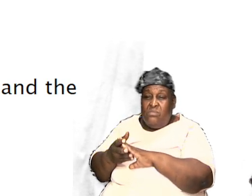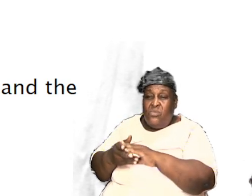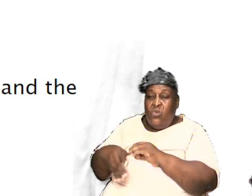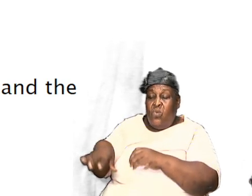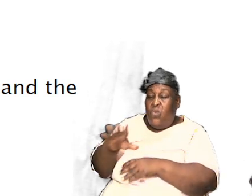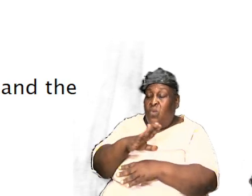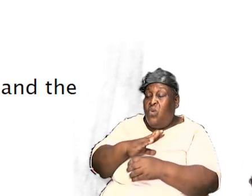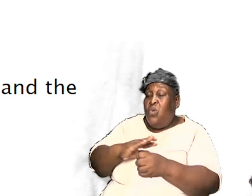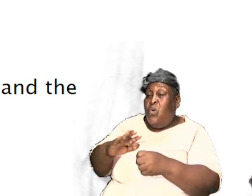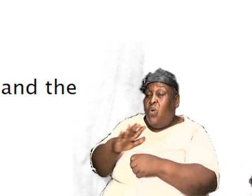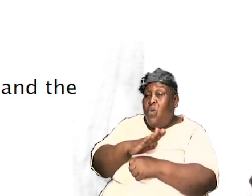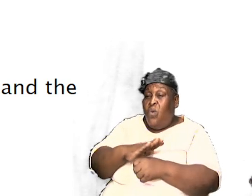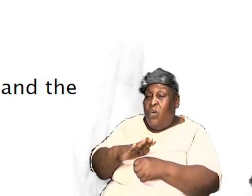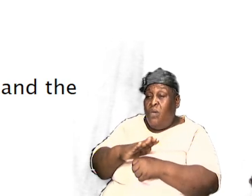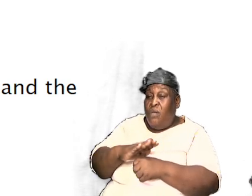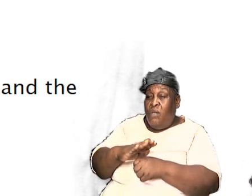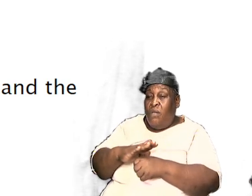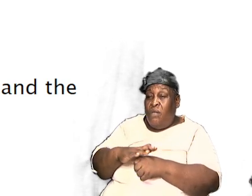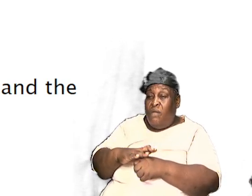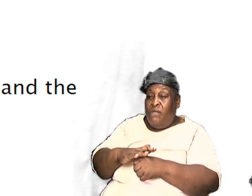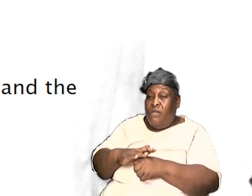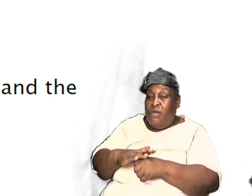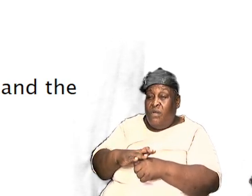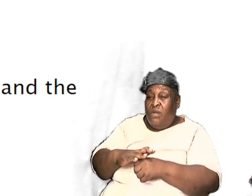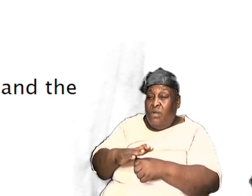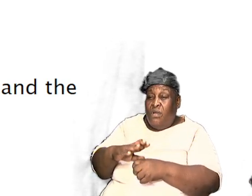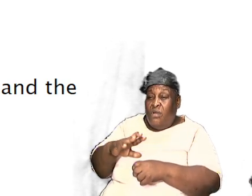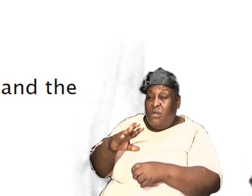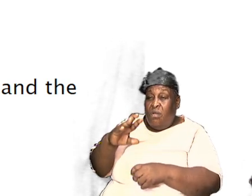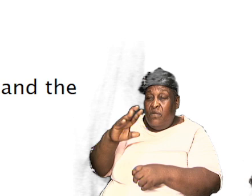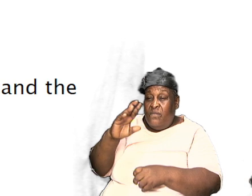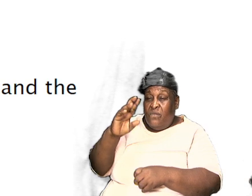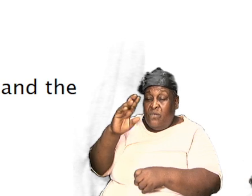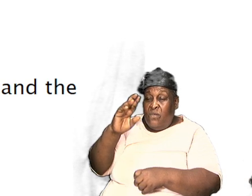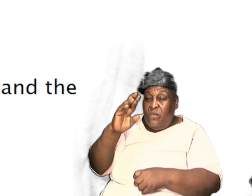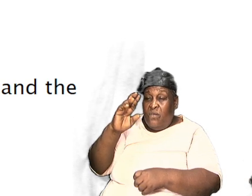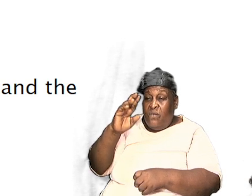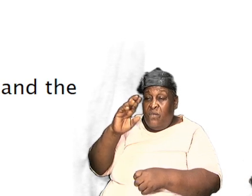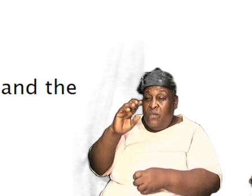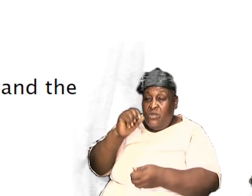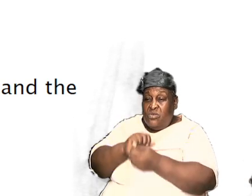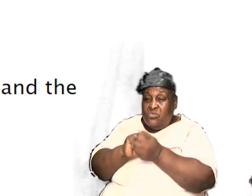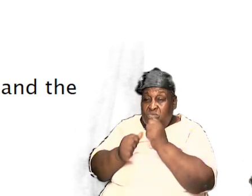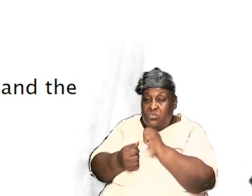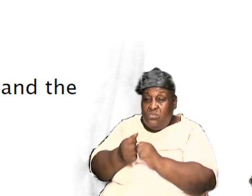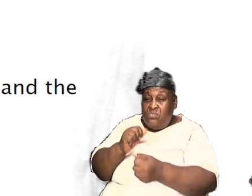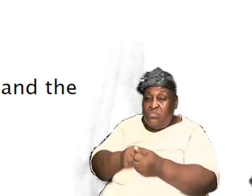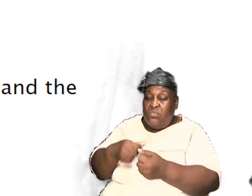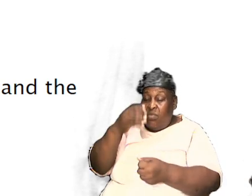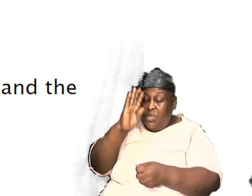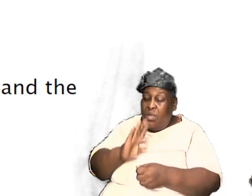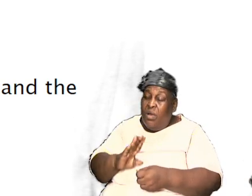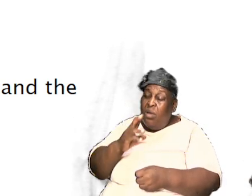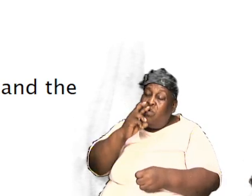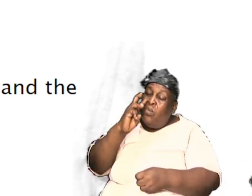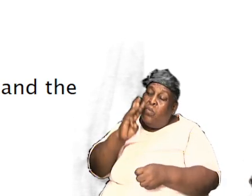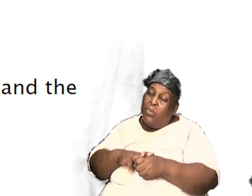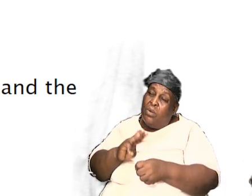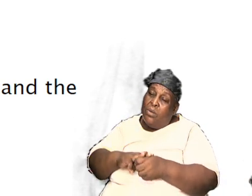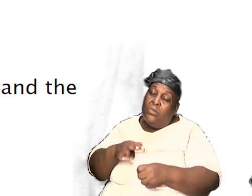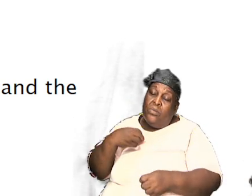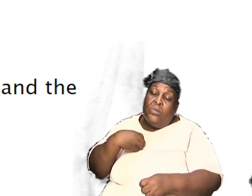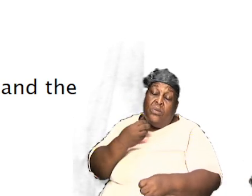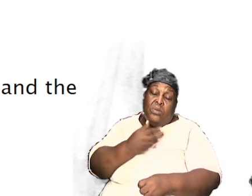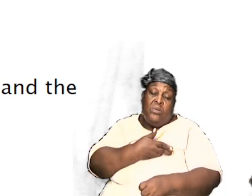So, God will warn us before he acts. He will talk to us. He will warn us,